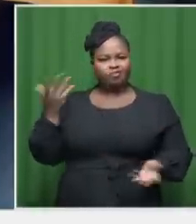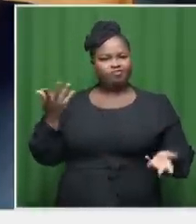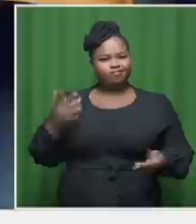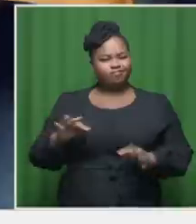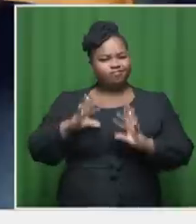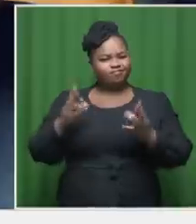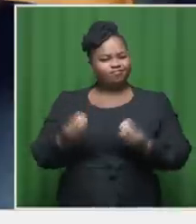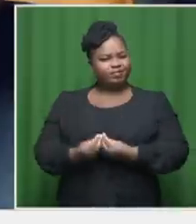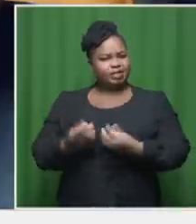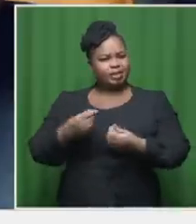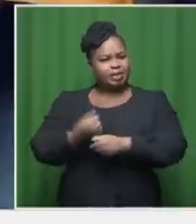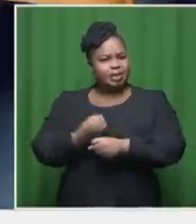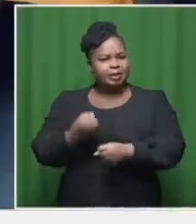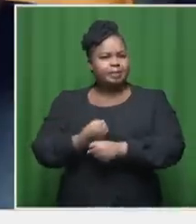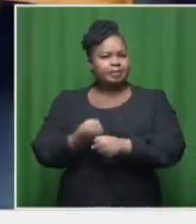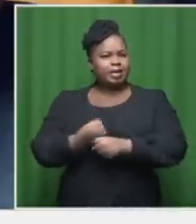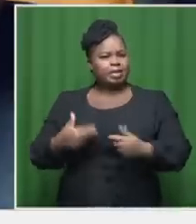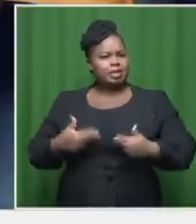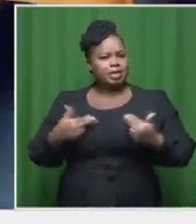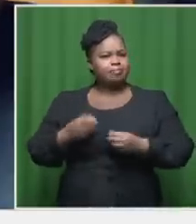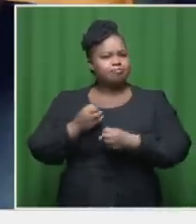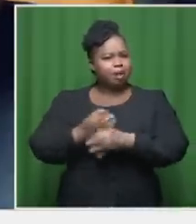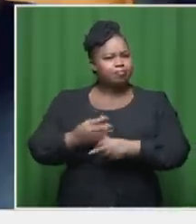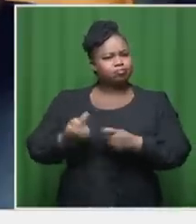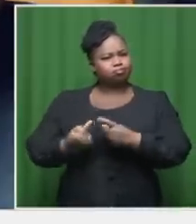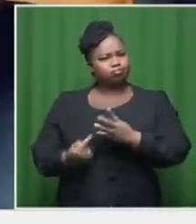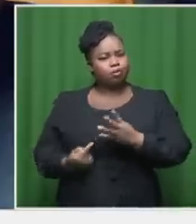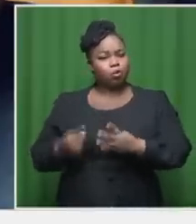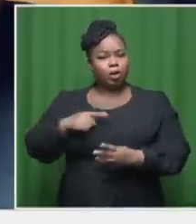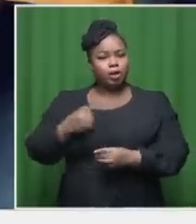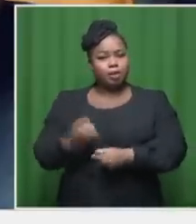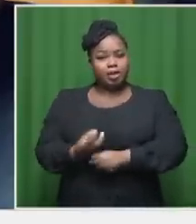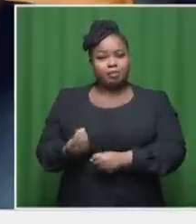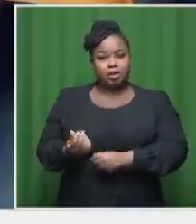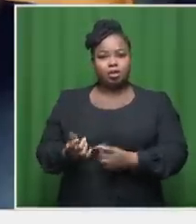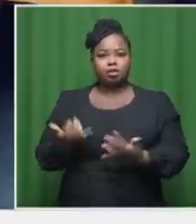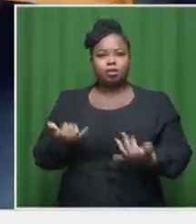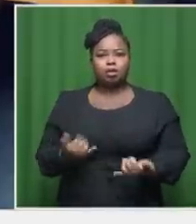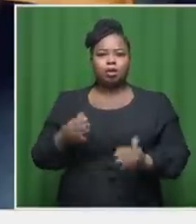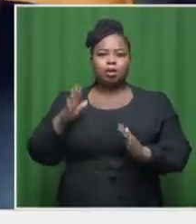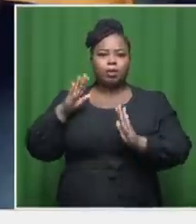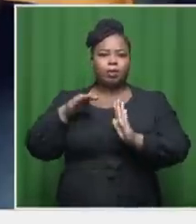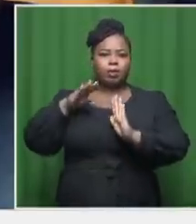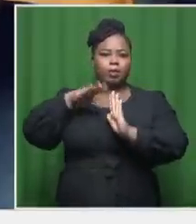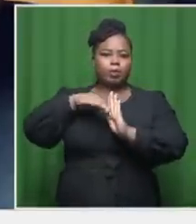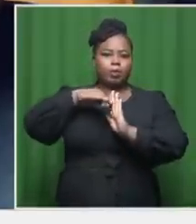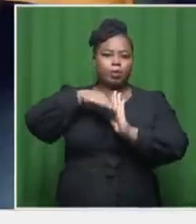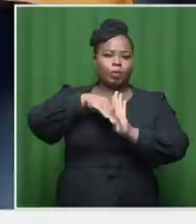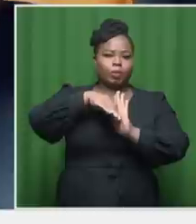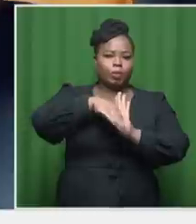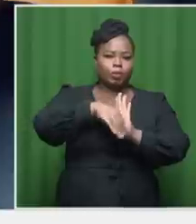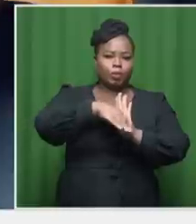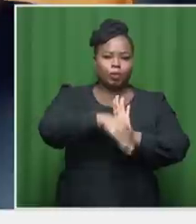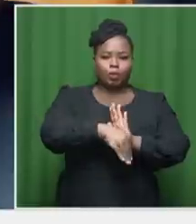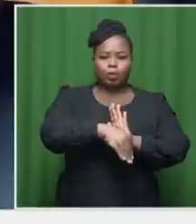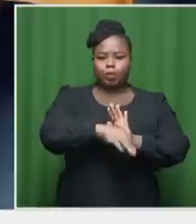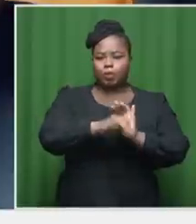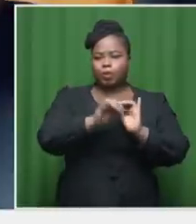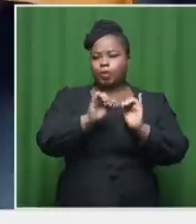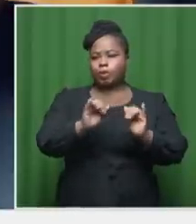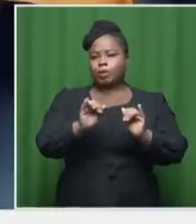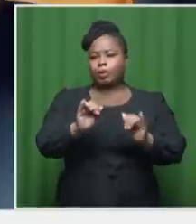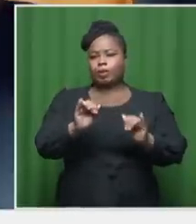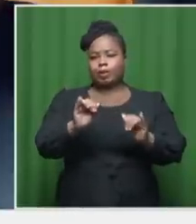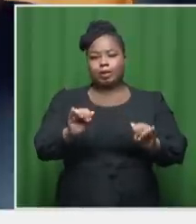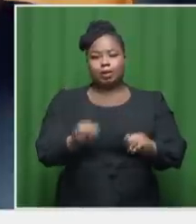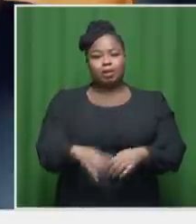it produced, and also the fact that it was a profitable entity. And then all of a sudden, things went really pear-shaped to a